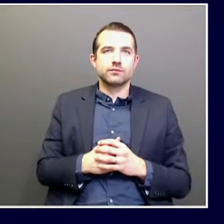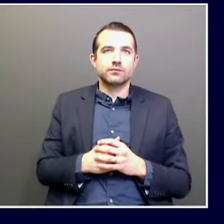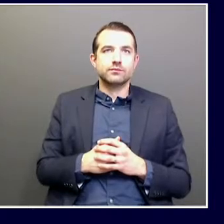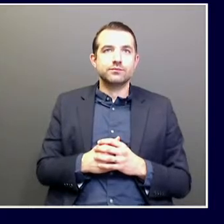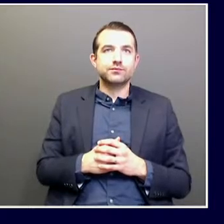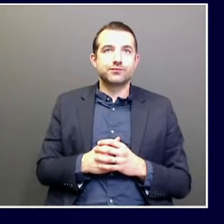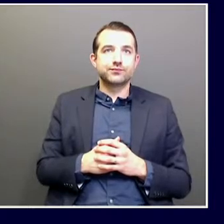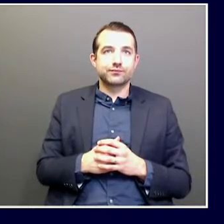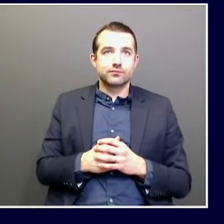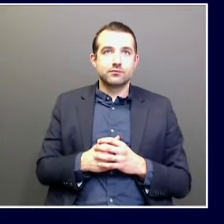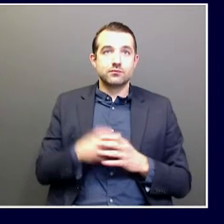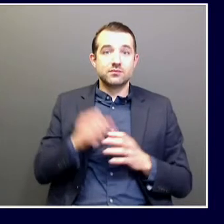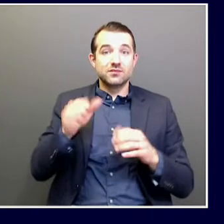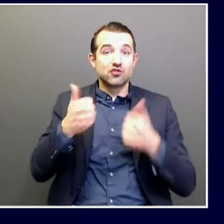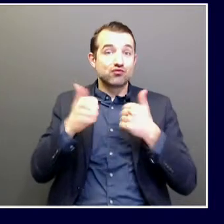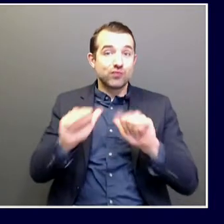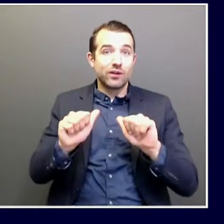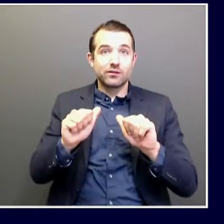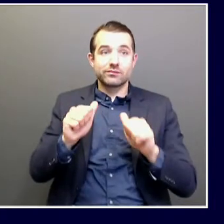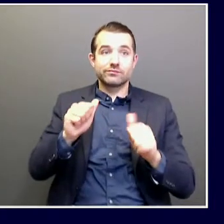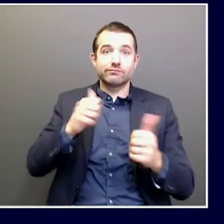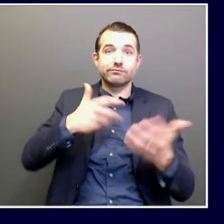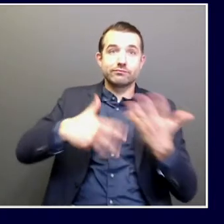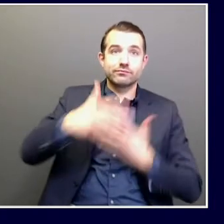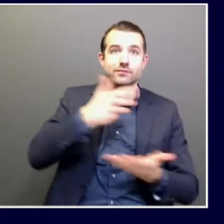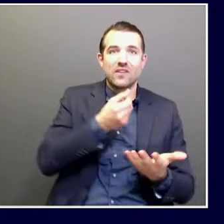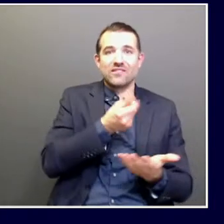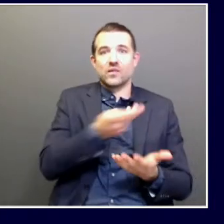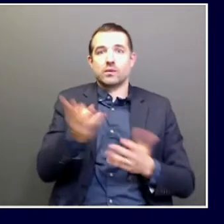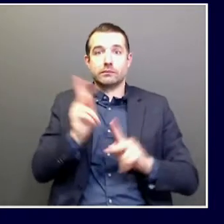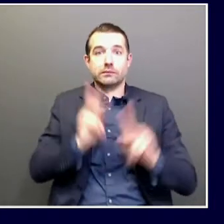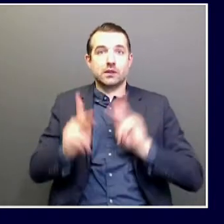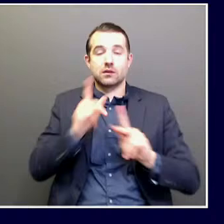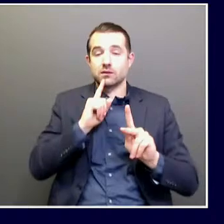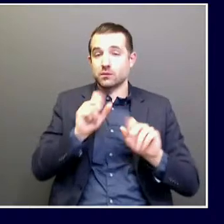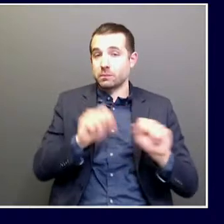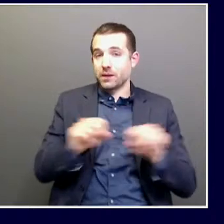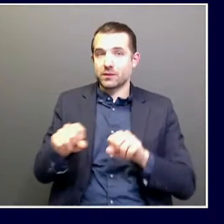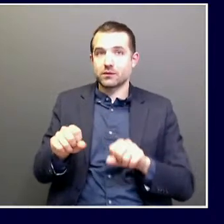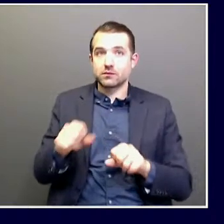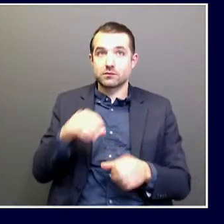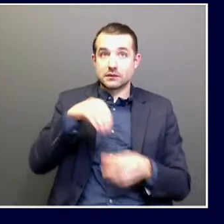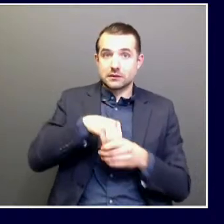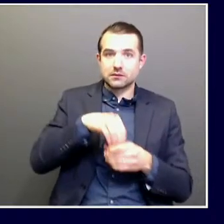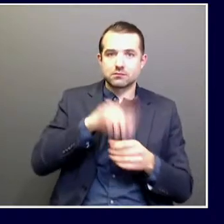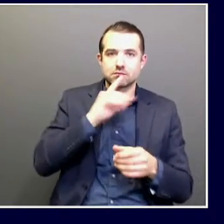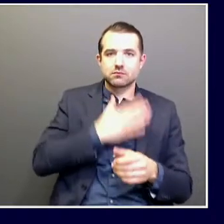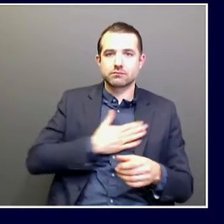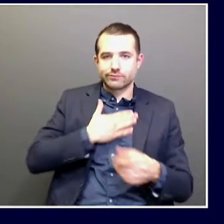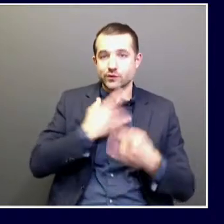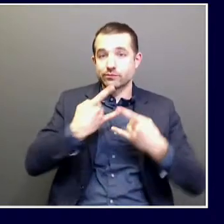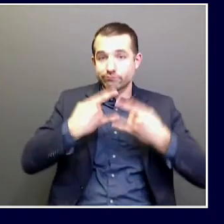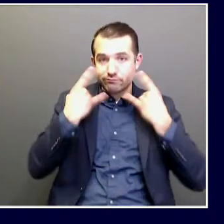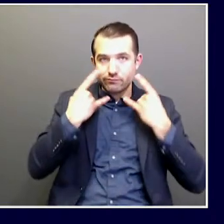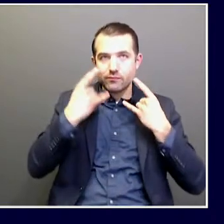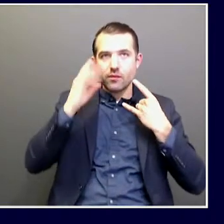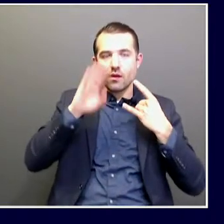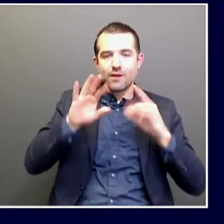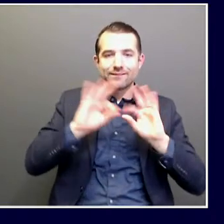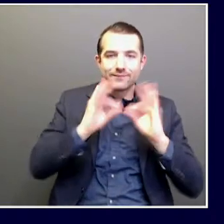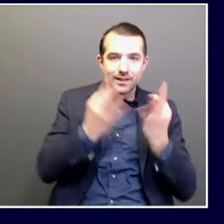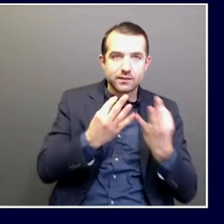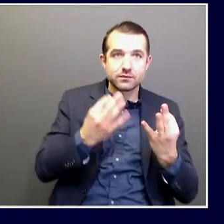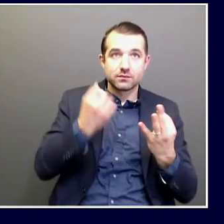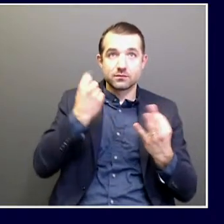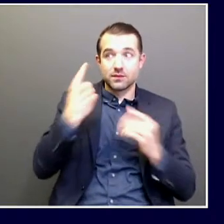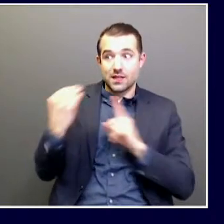possible. You should be wearing masks indoors, trying to stay in separate rooms where possible to reduce the likelihood that if you've been exposed